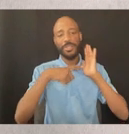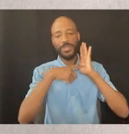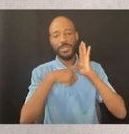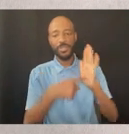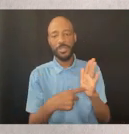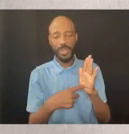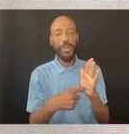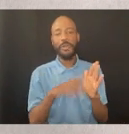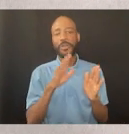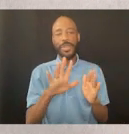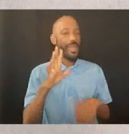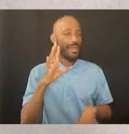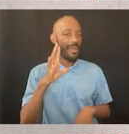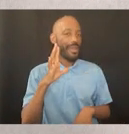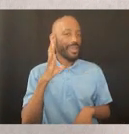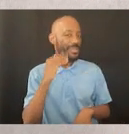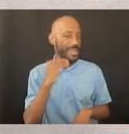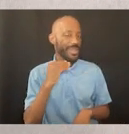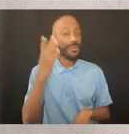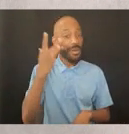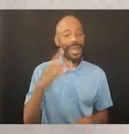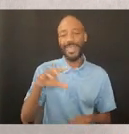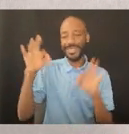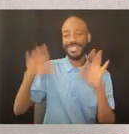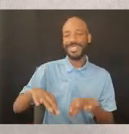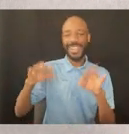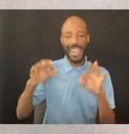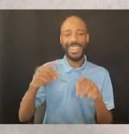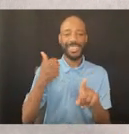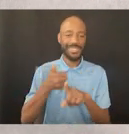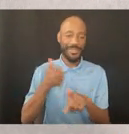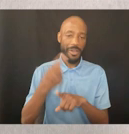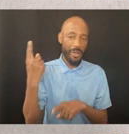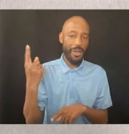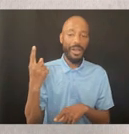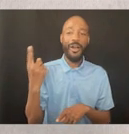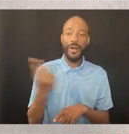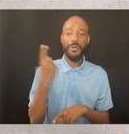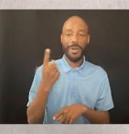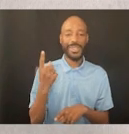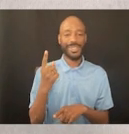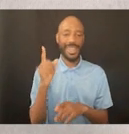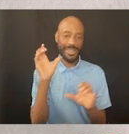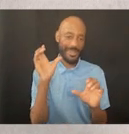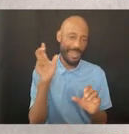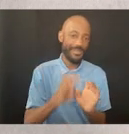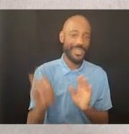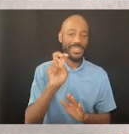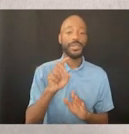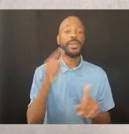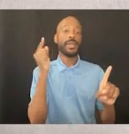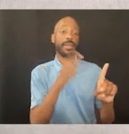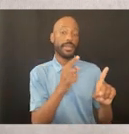always an adventure. Oh yeah. In Warfield lore, a dye test coif is a common metaphor for community